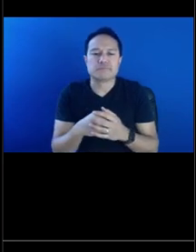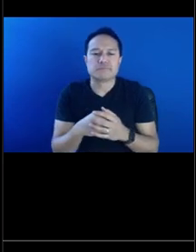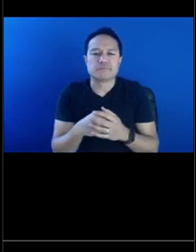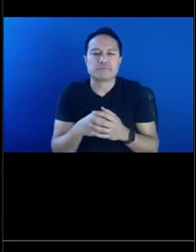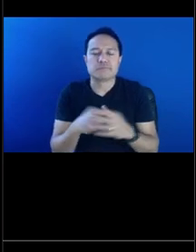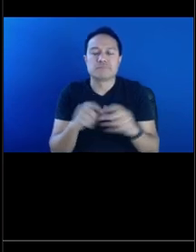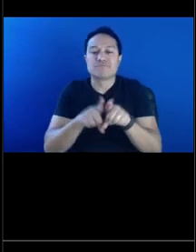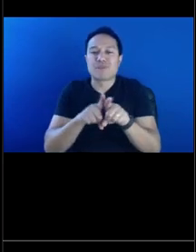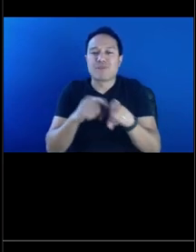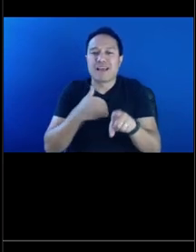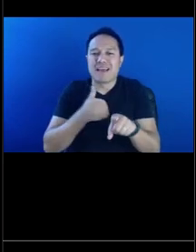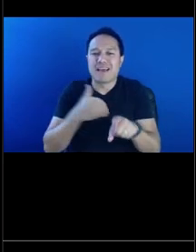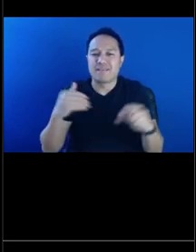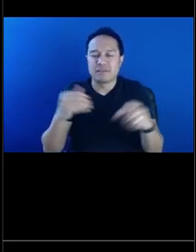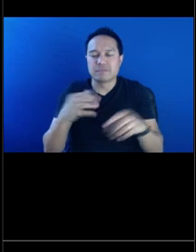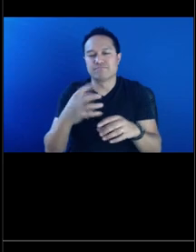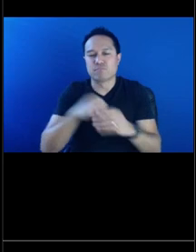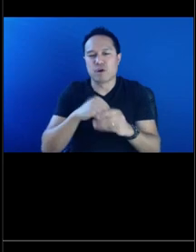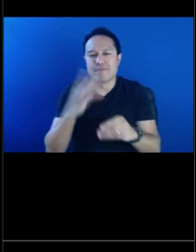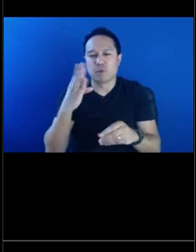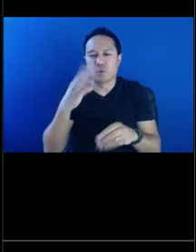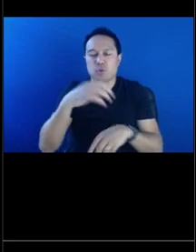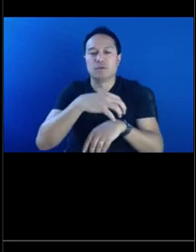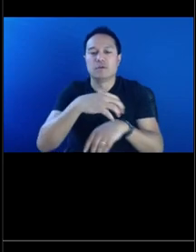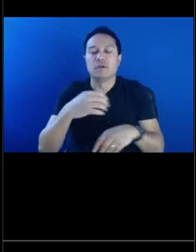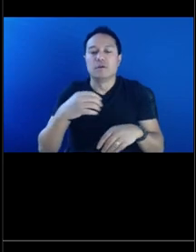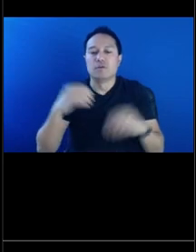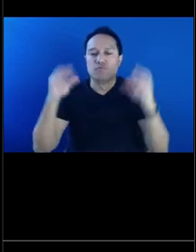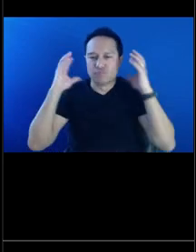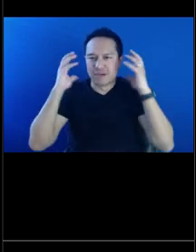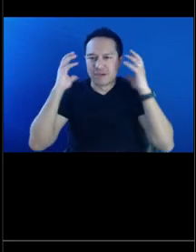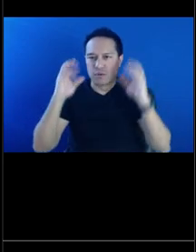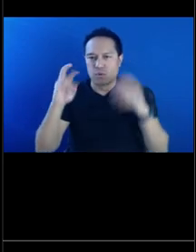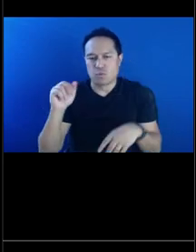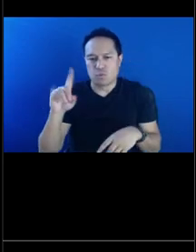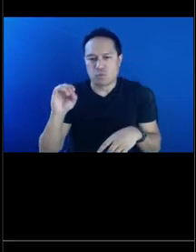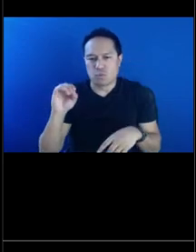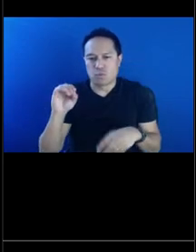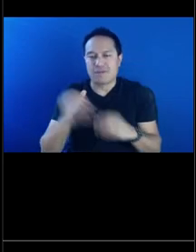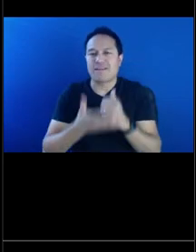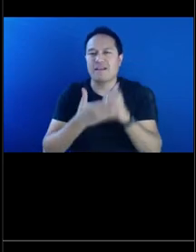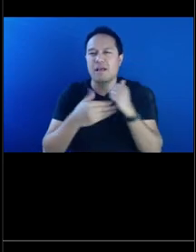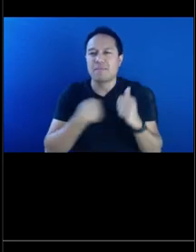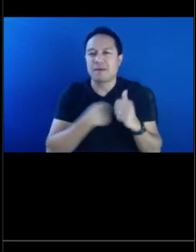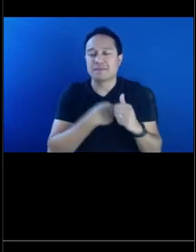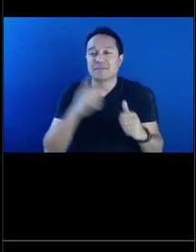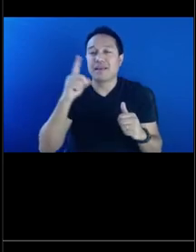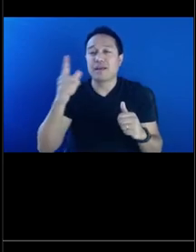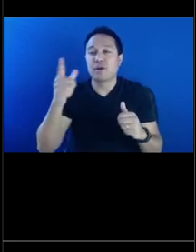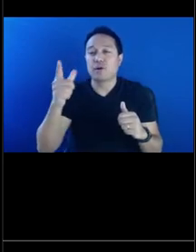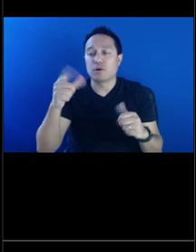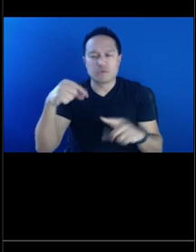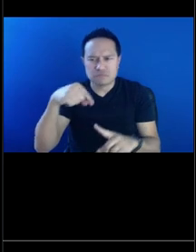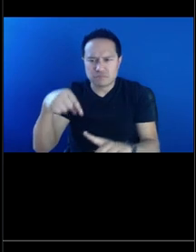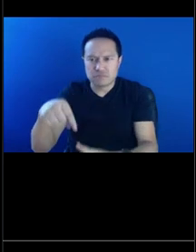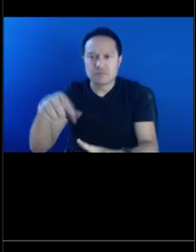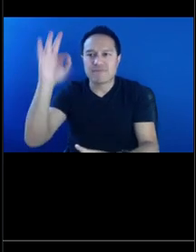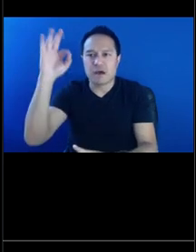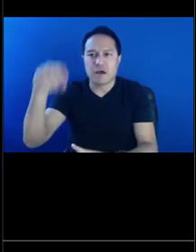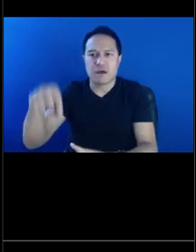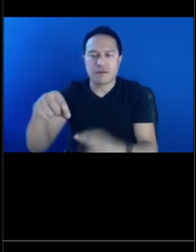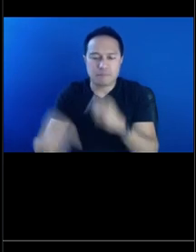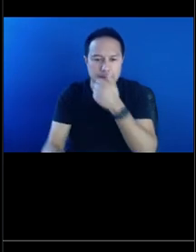radio location tag, so that we can help find the camera and get it back from the seal. And so we put all of this on while we